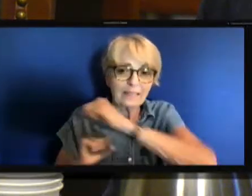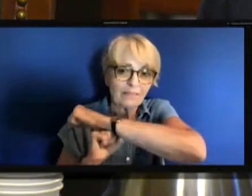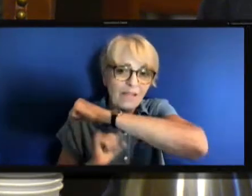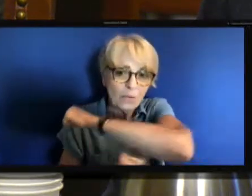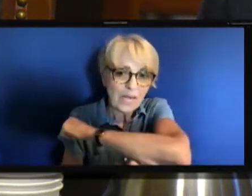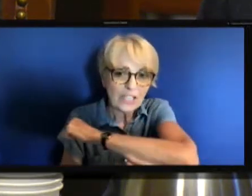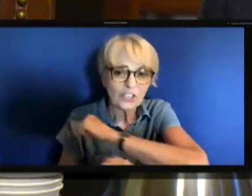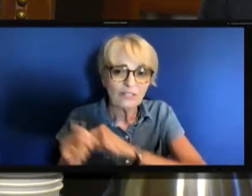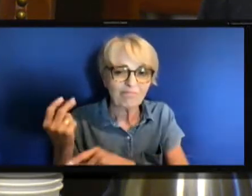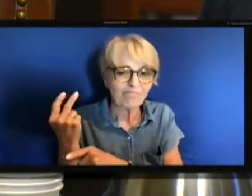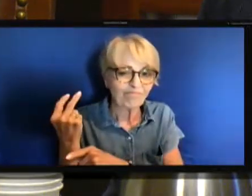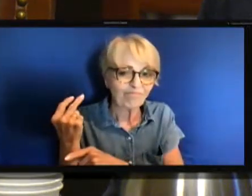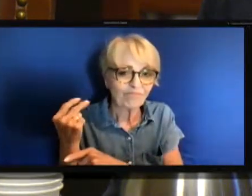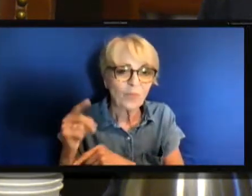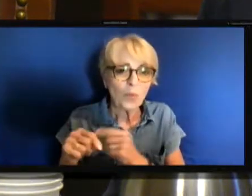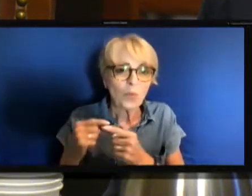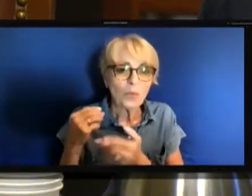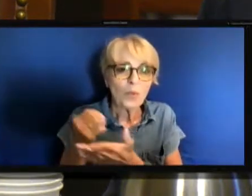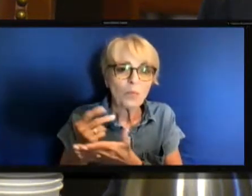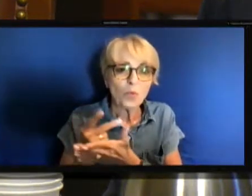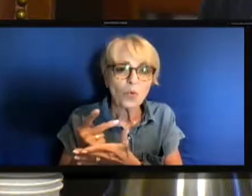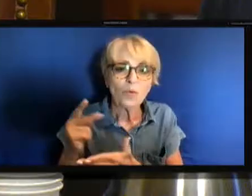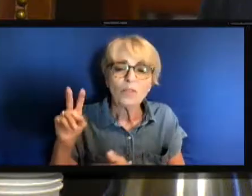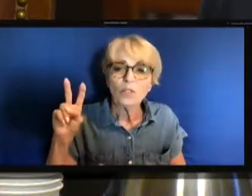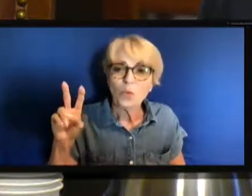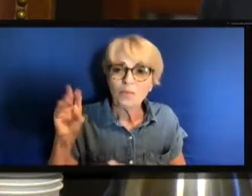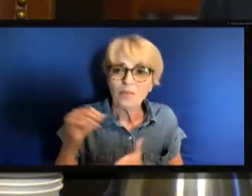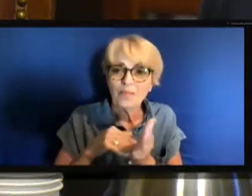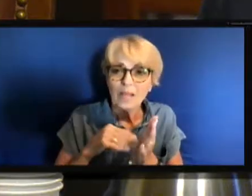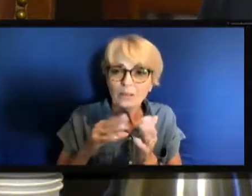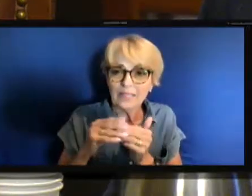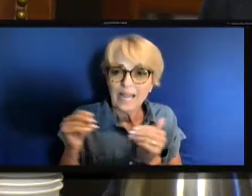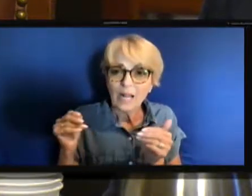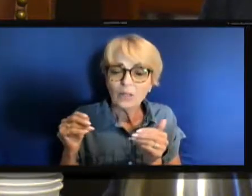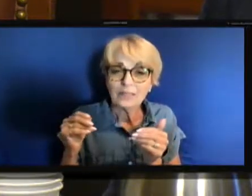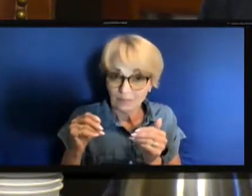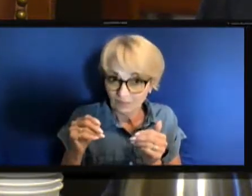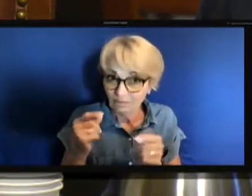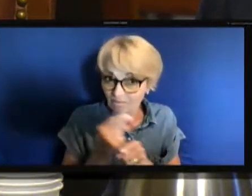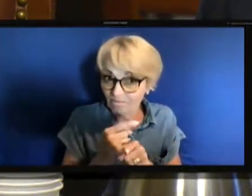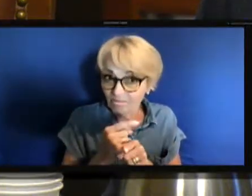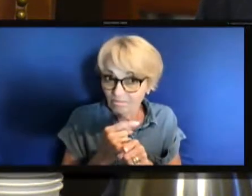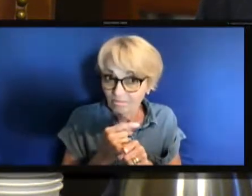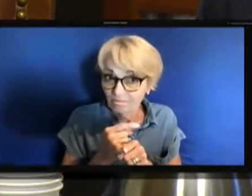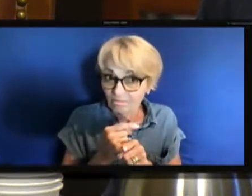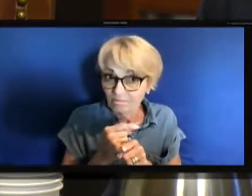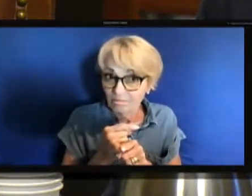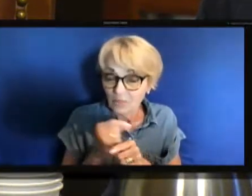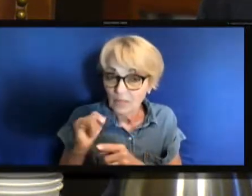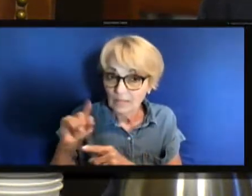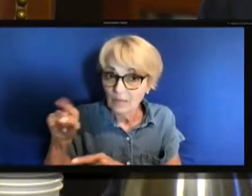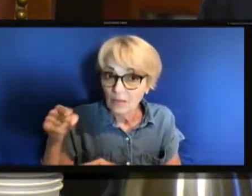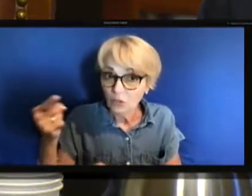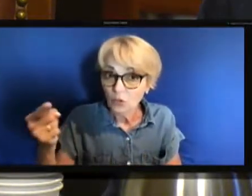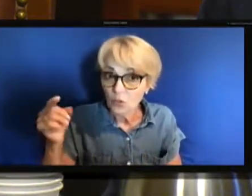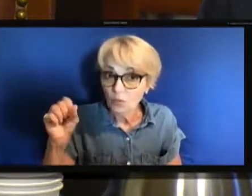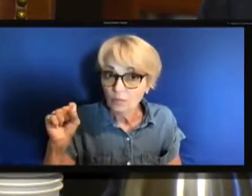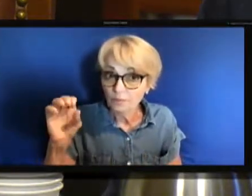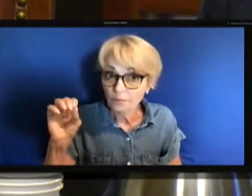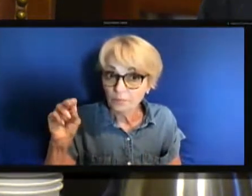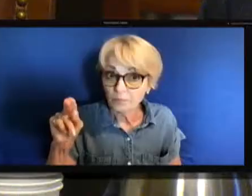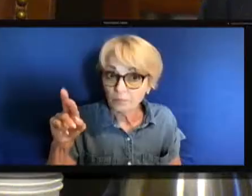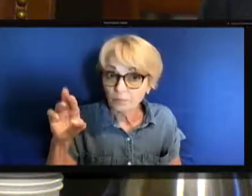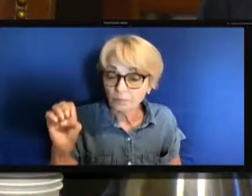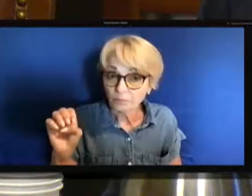couple years ago when we approved the $250,000. No? It wasn't a sole source? B. Marshall was the